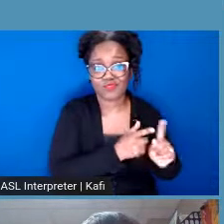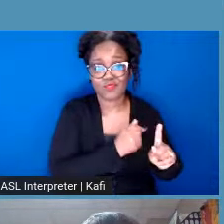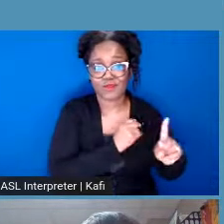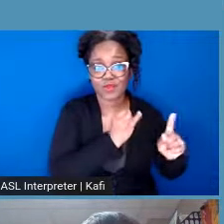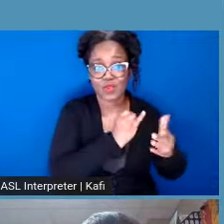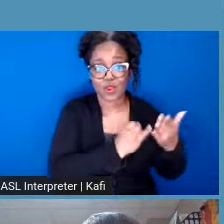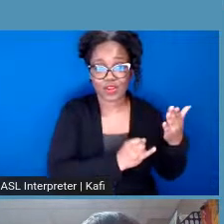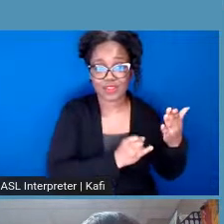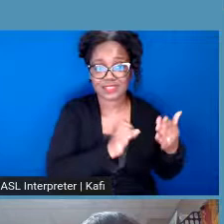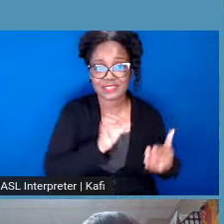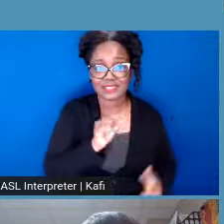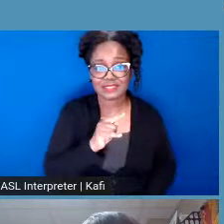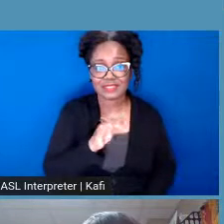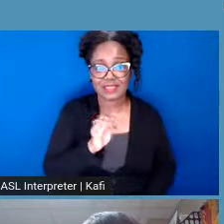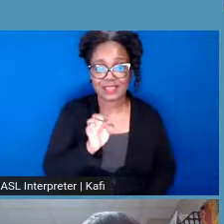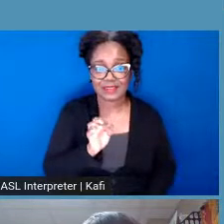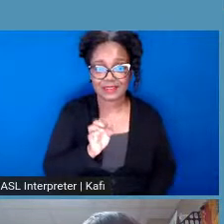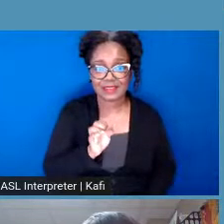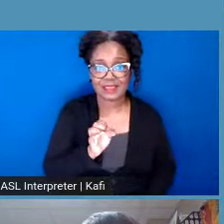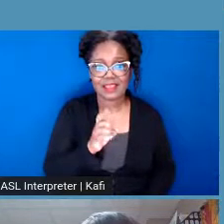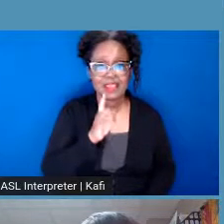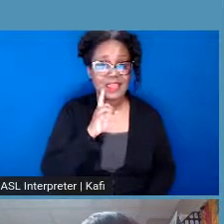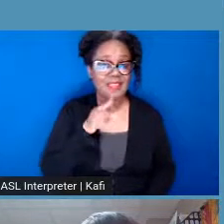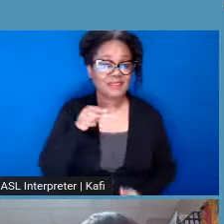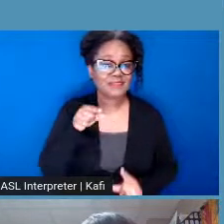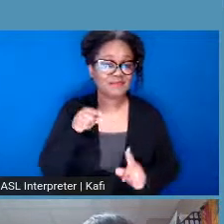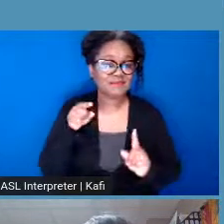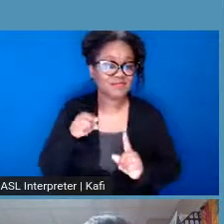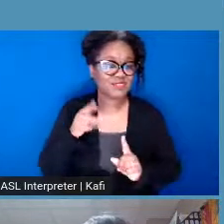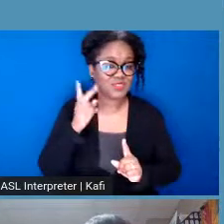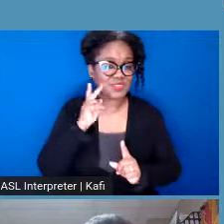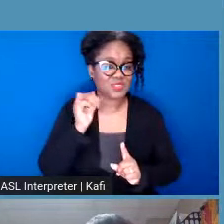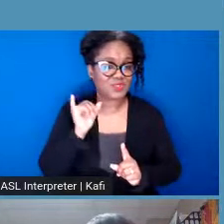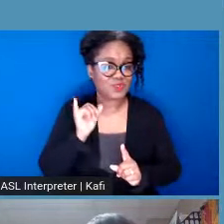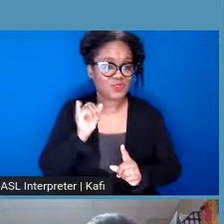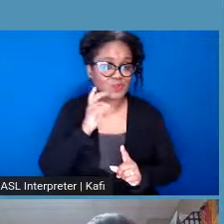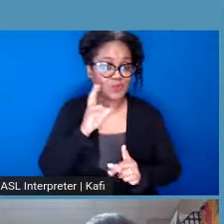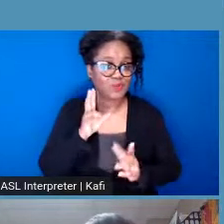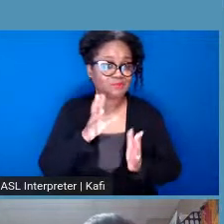really recycled an artist bio. We were working with what we had,